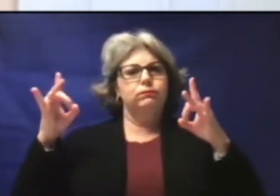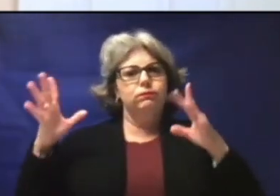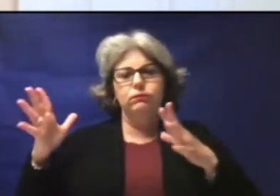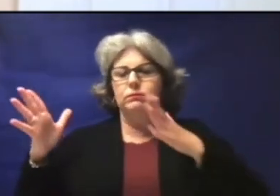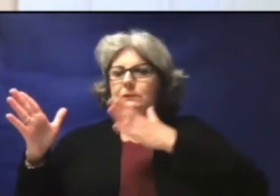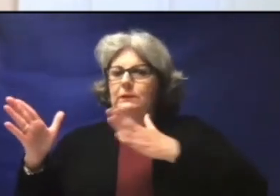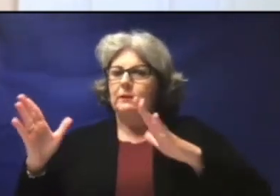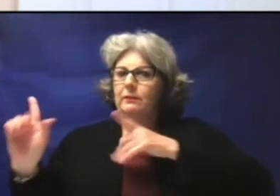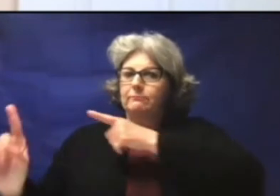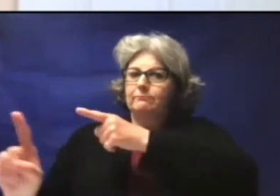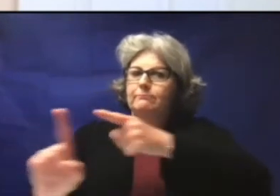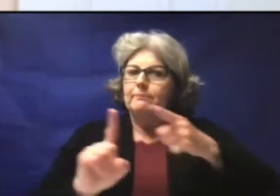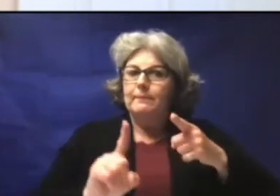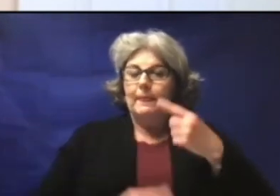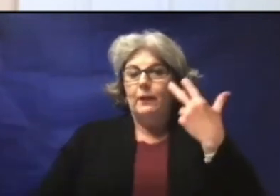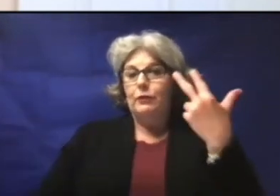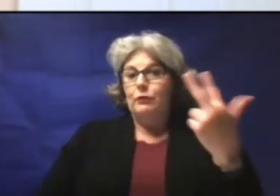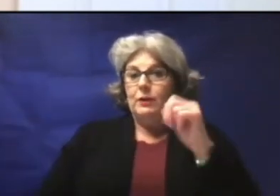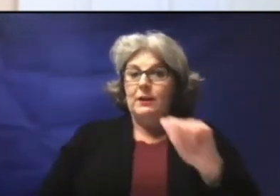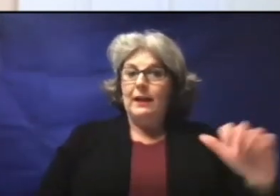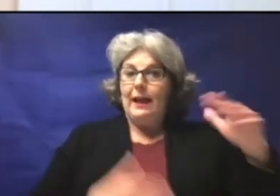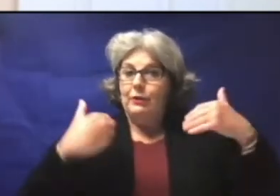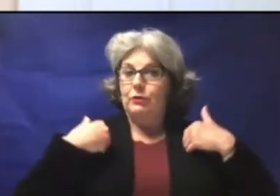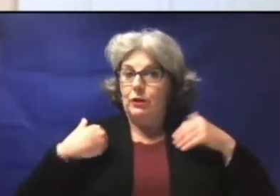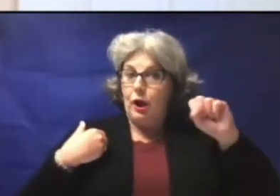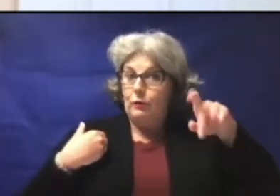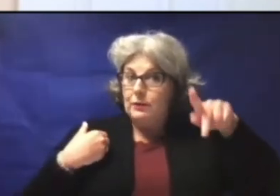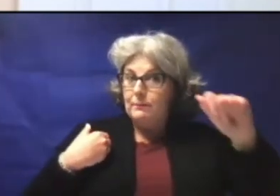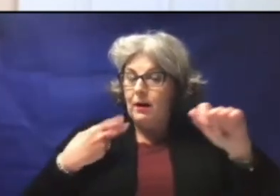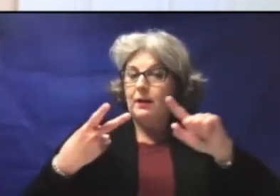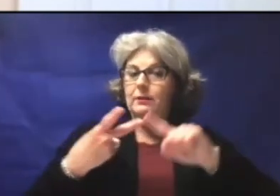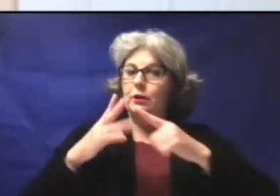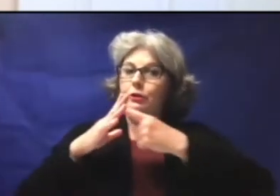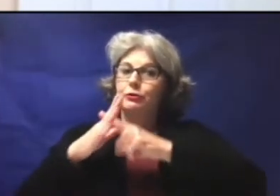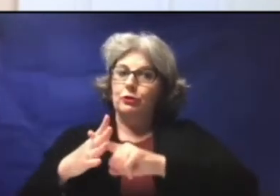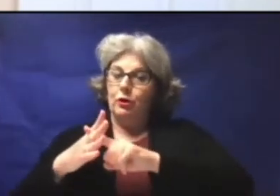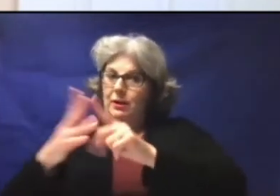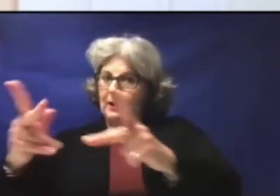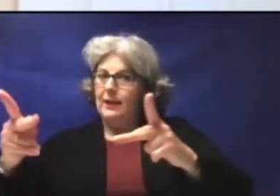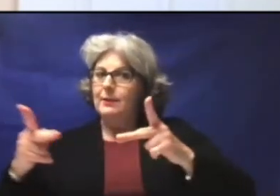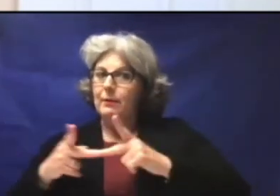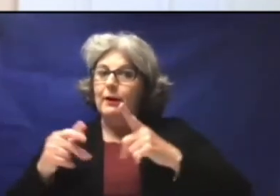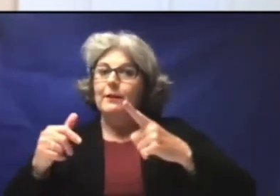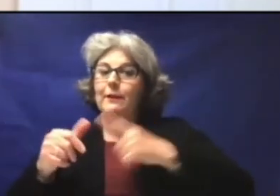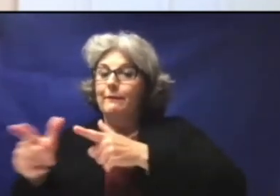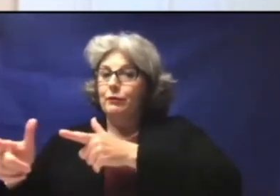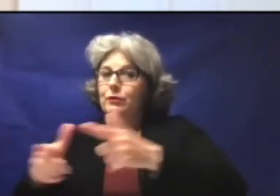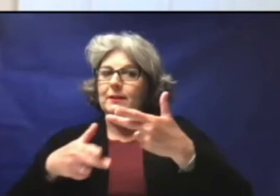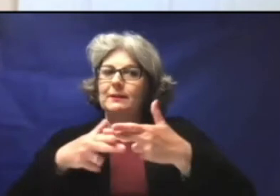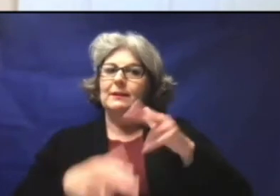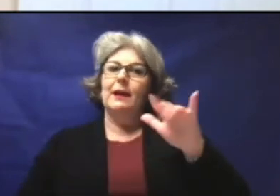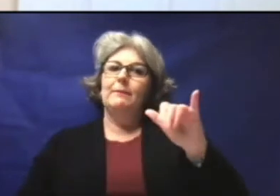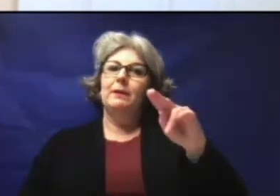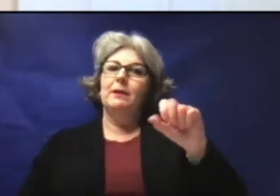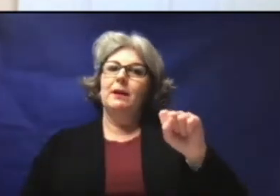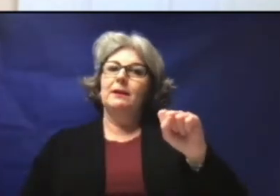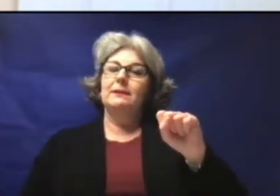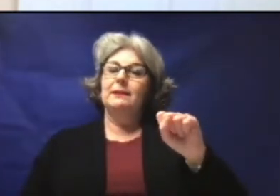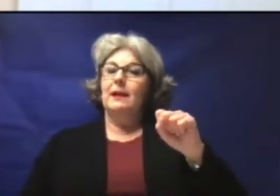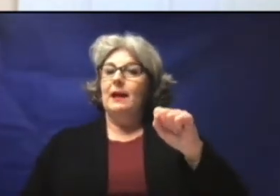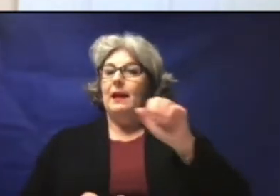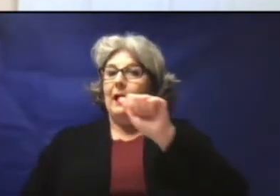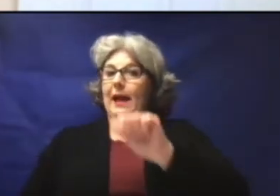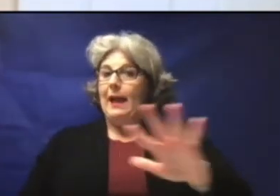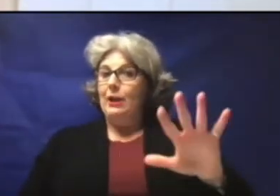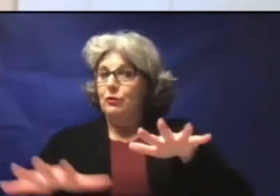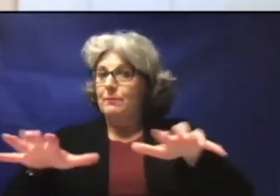in targeting 3 Asian-owned spas. Starting at the site of the first shooting named Young's Asian Massage, we